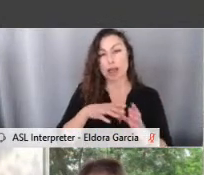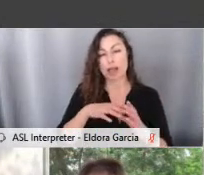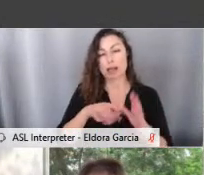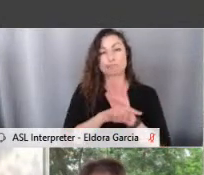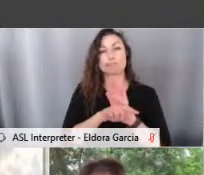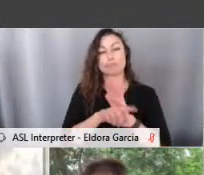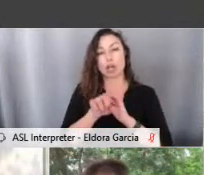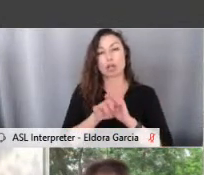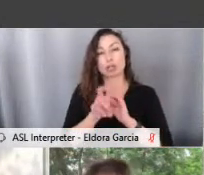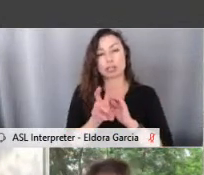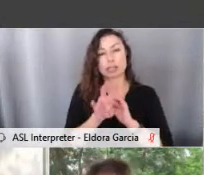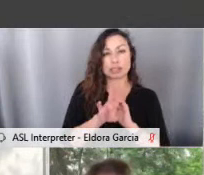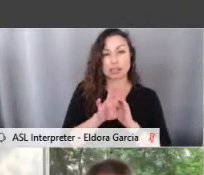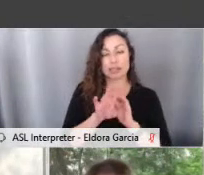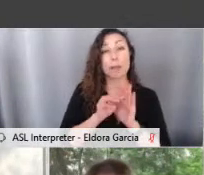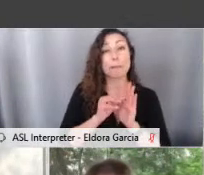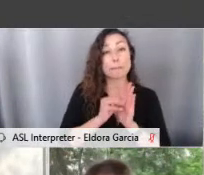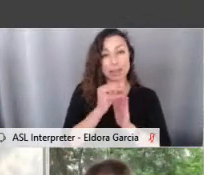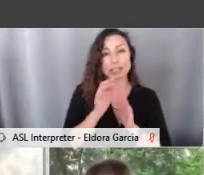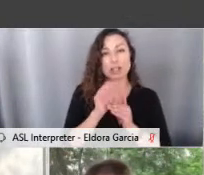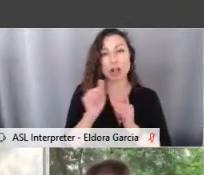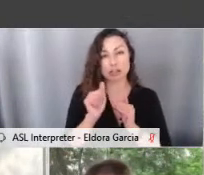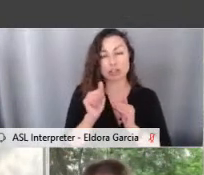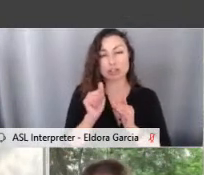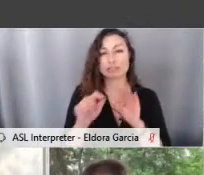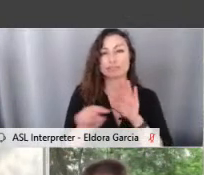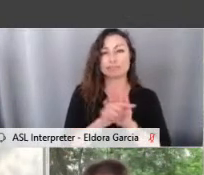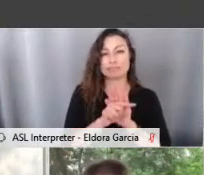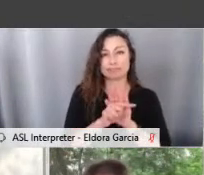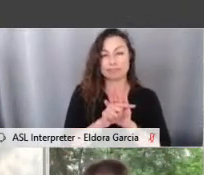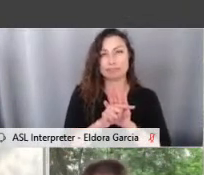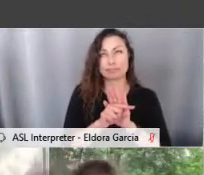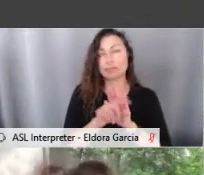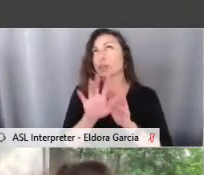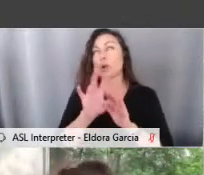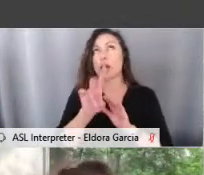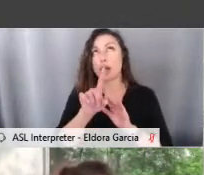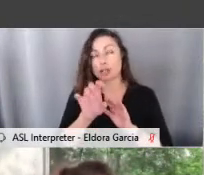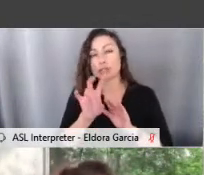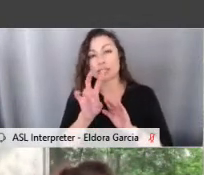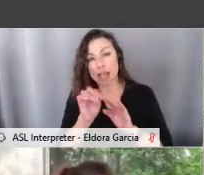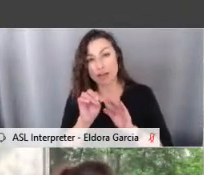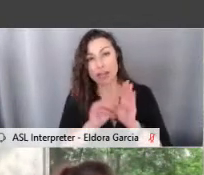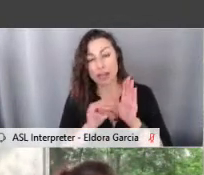$167 million shortfall, or $170 million